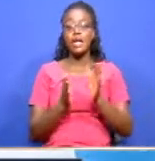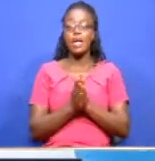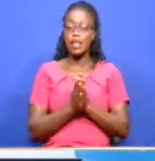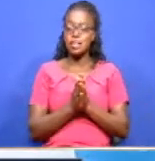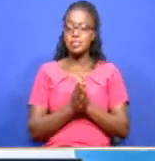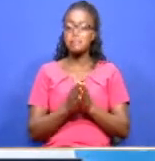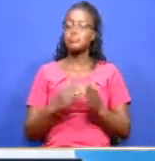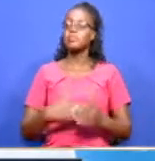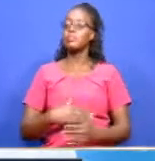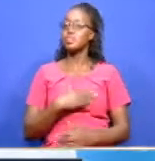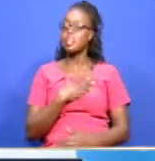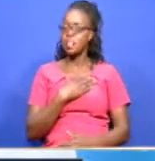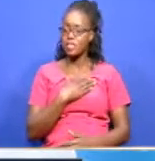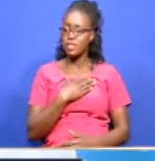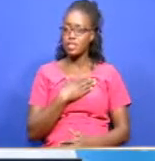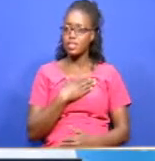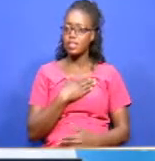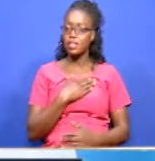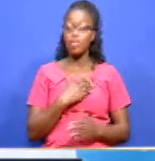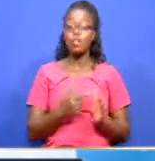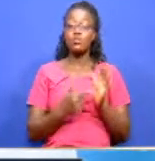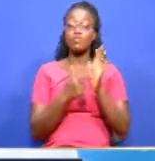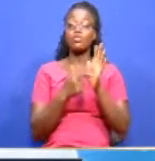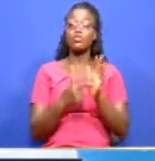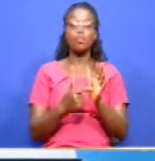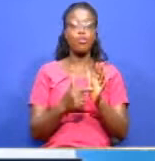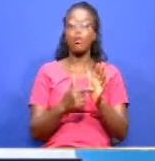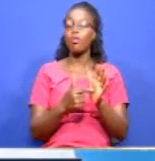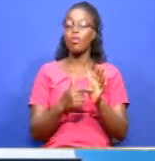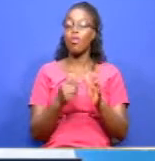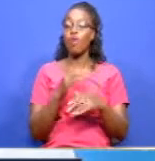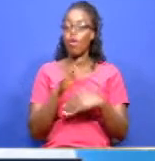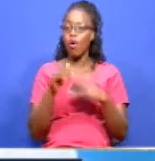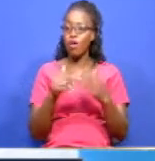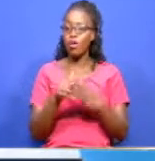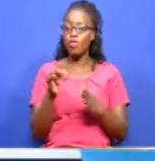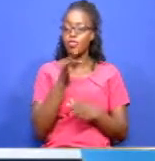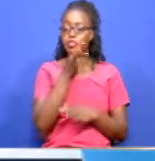visits characteristic of Eid al-Fitr.